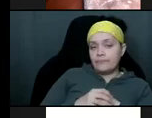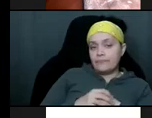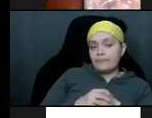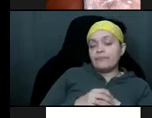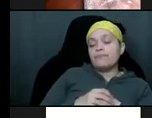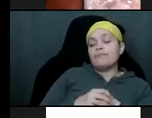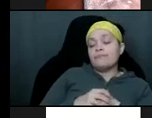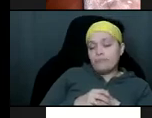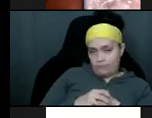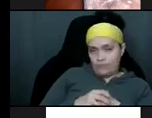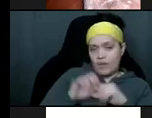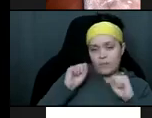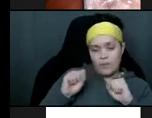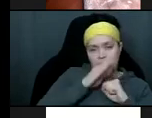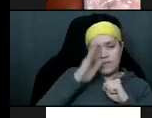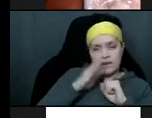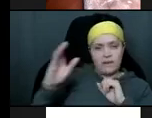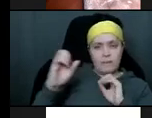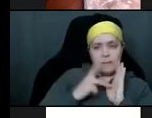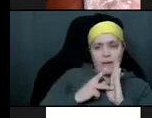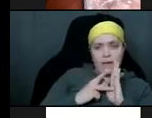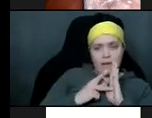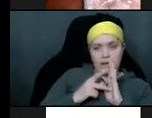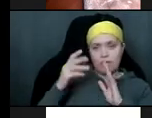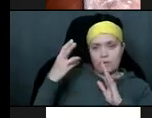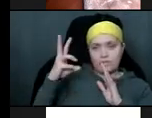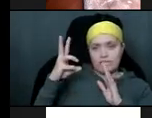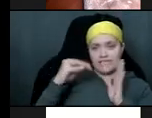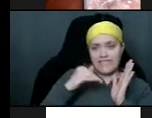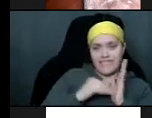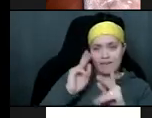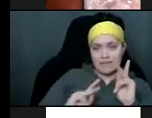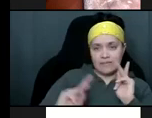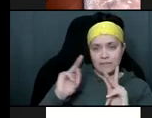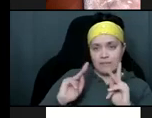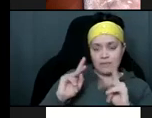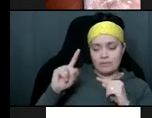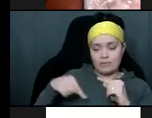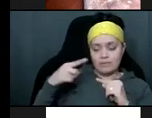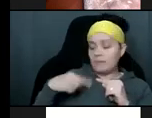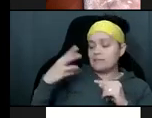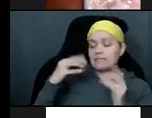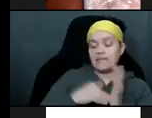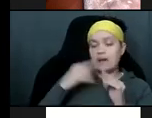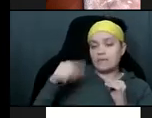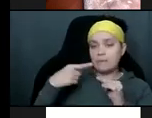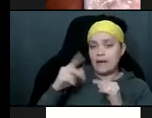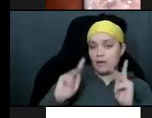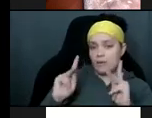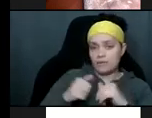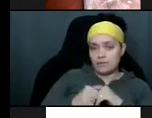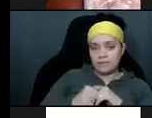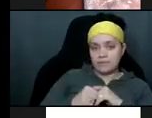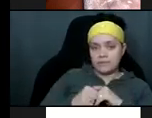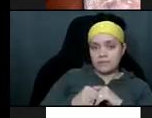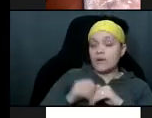Yeah, probably never coming back, those 16,000 miles, any of those people.